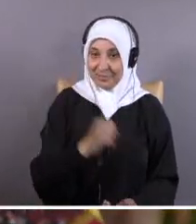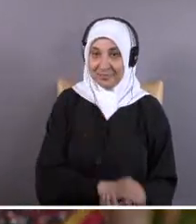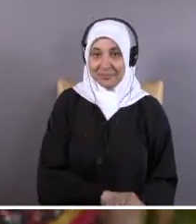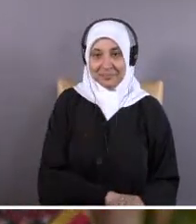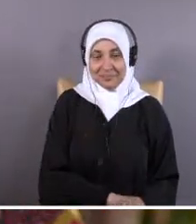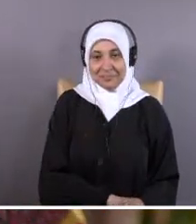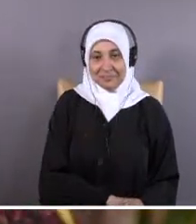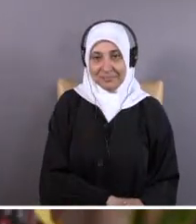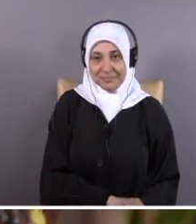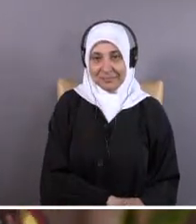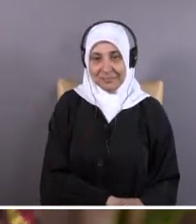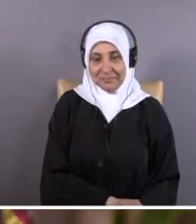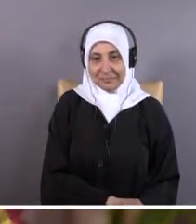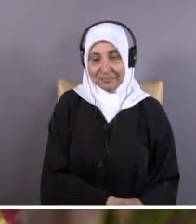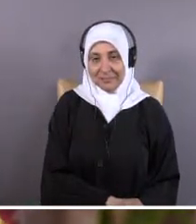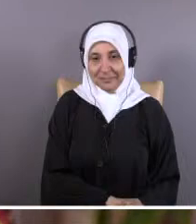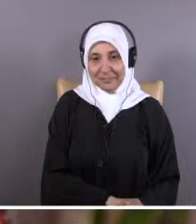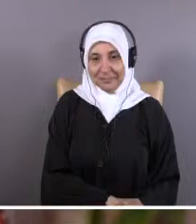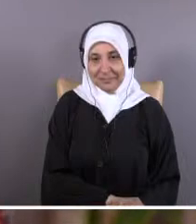Courage